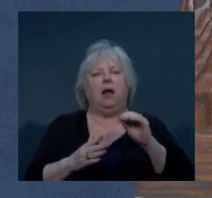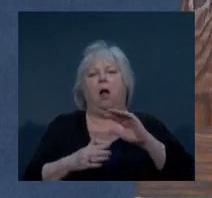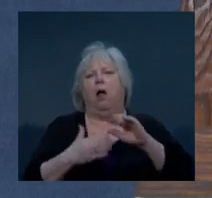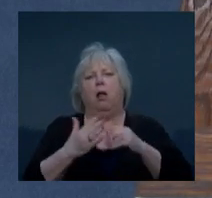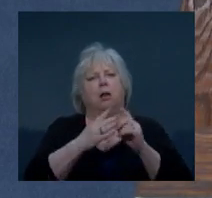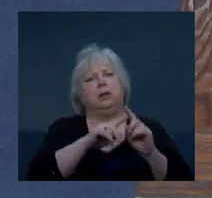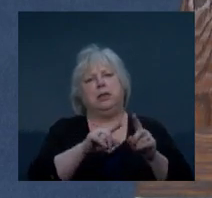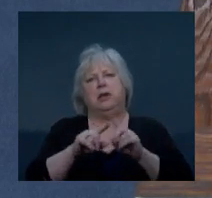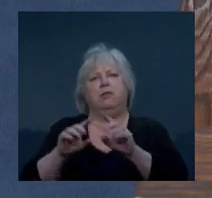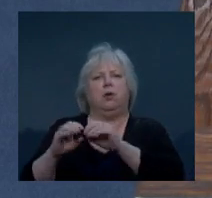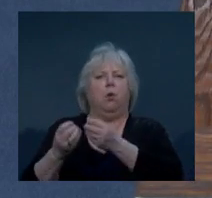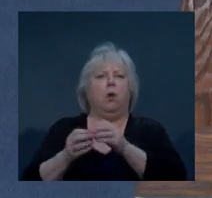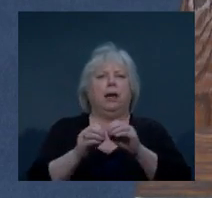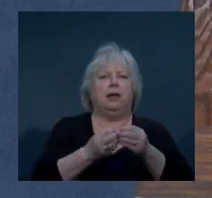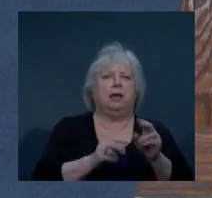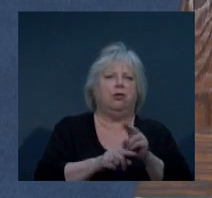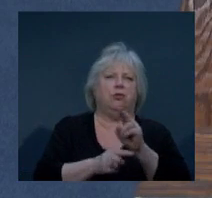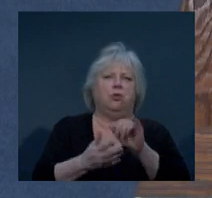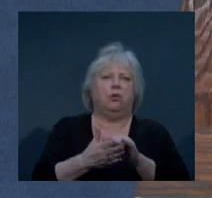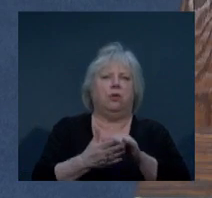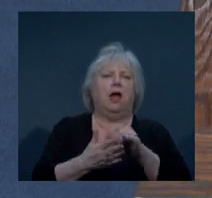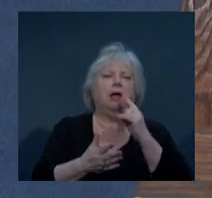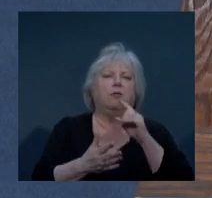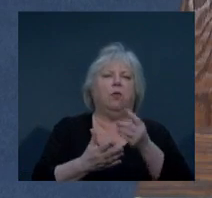of organizations for fundraisers and things like that.